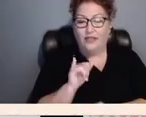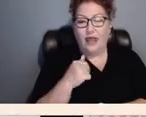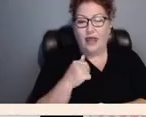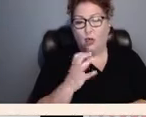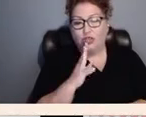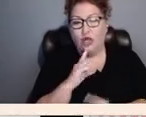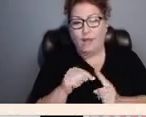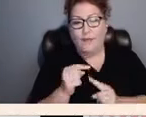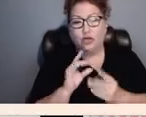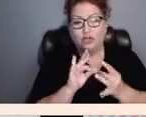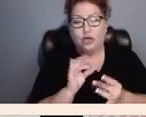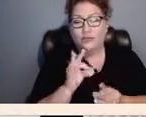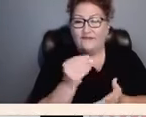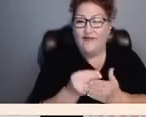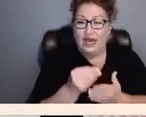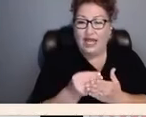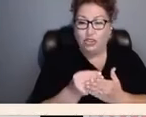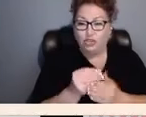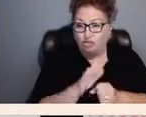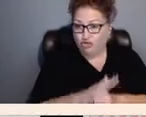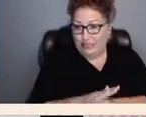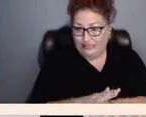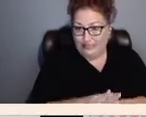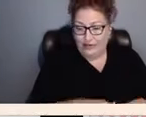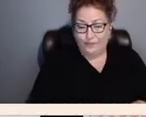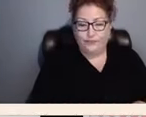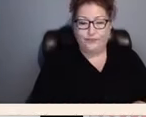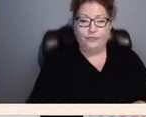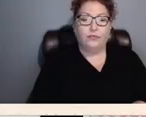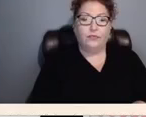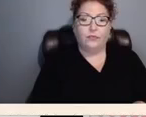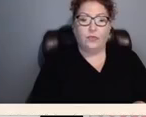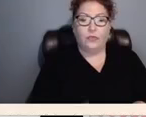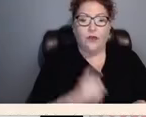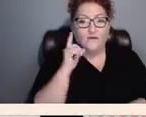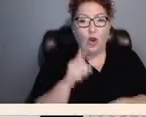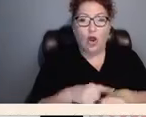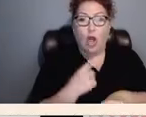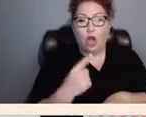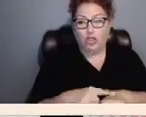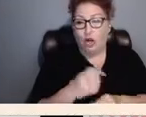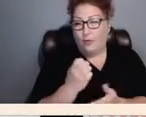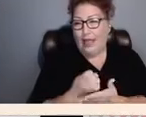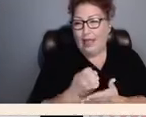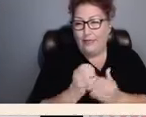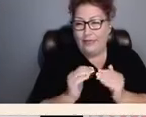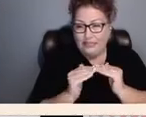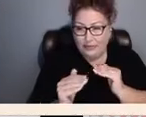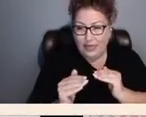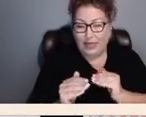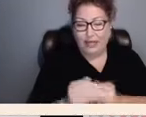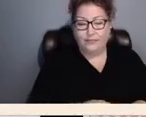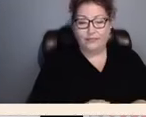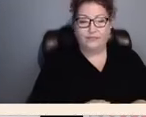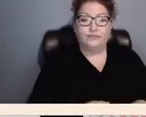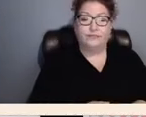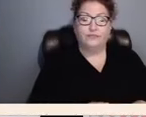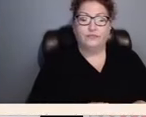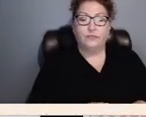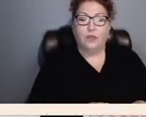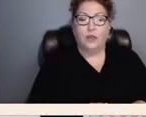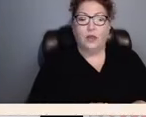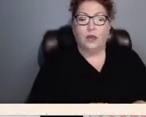of financial stress on long-term economic stability and well-being. So